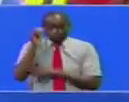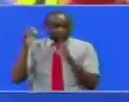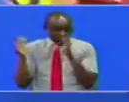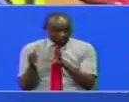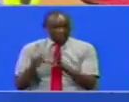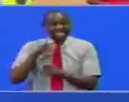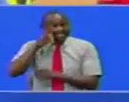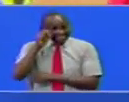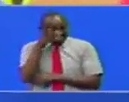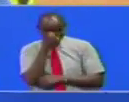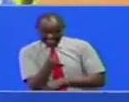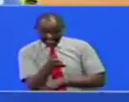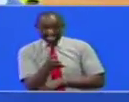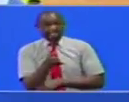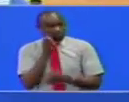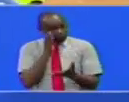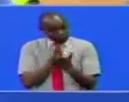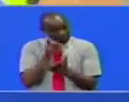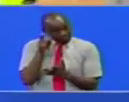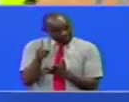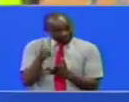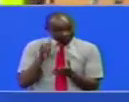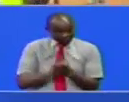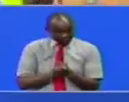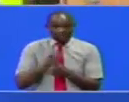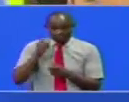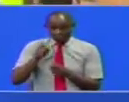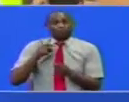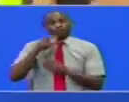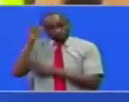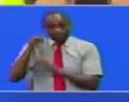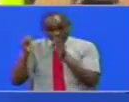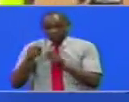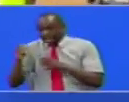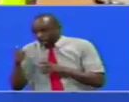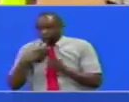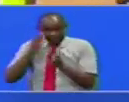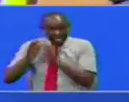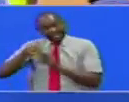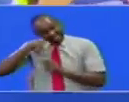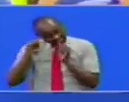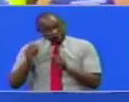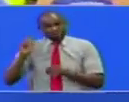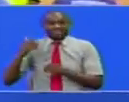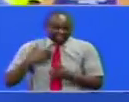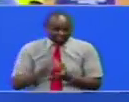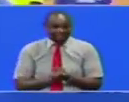by NASA will no doubt send the Jubilee handlers back to the drawing board as the jostle for the 2017 vote